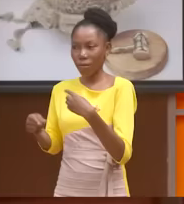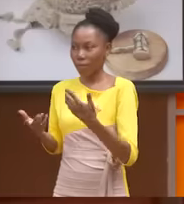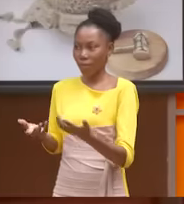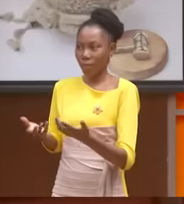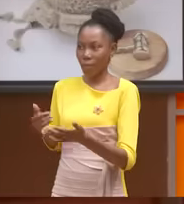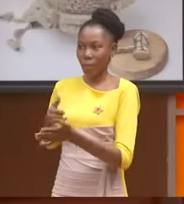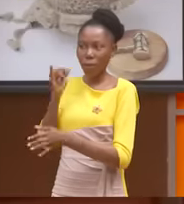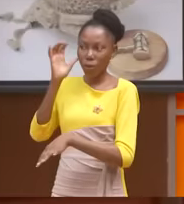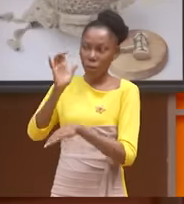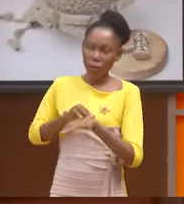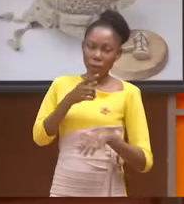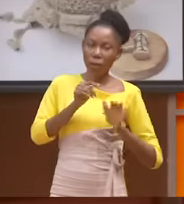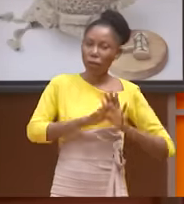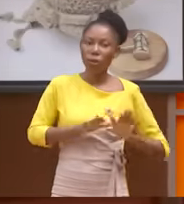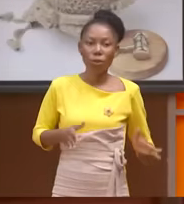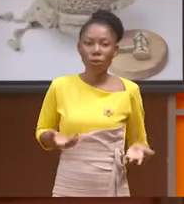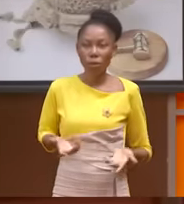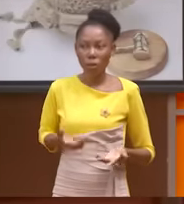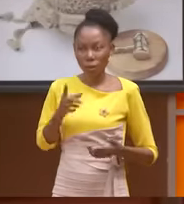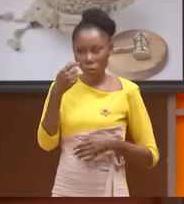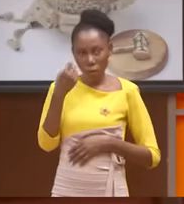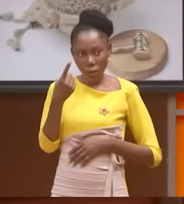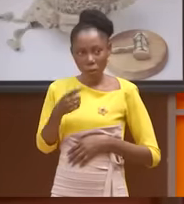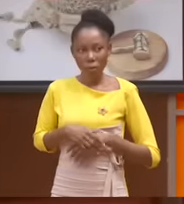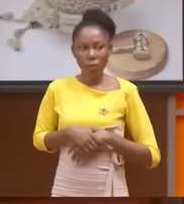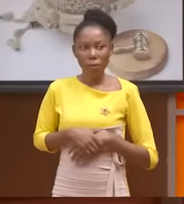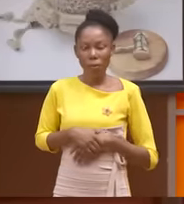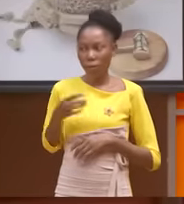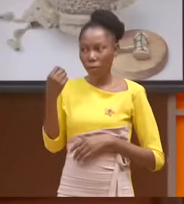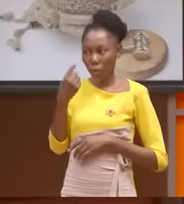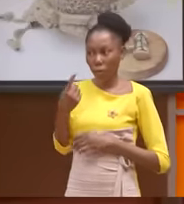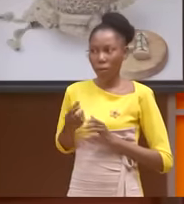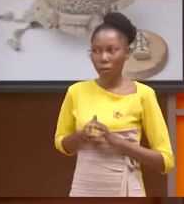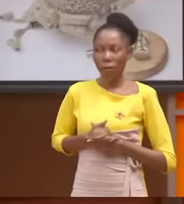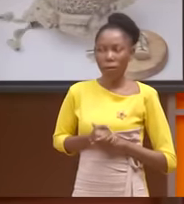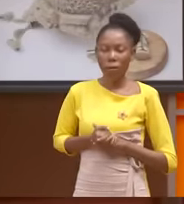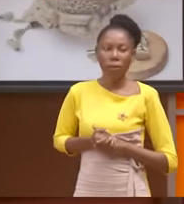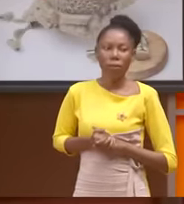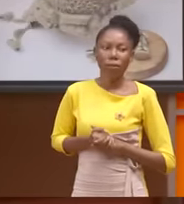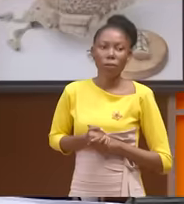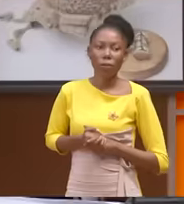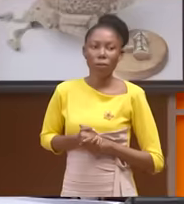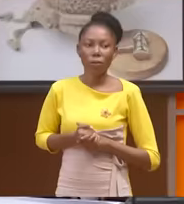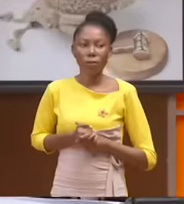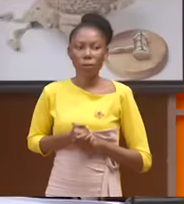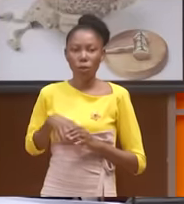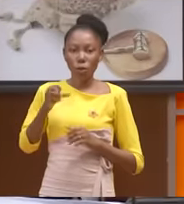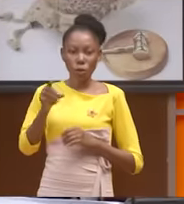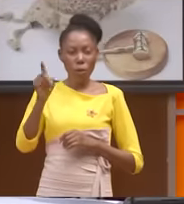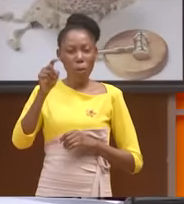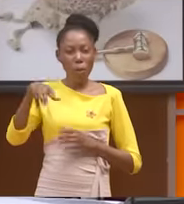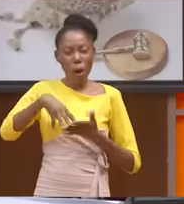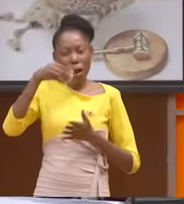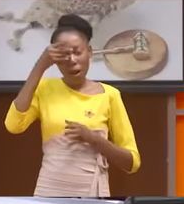affect the children too. Do you understand me? Yes. You understand what I'm saying? So you both have to learn how